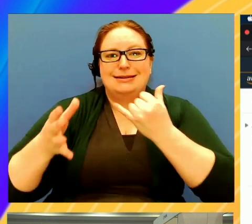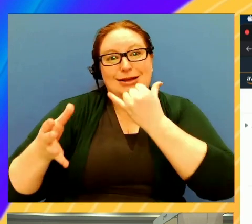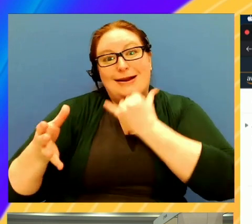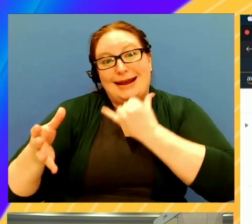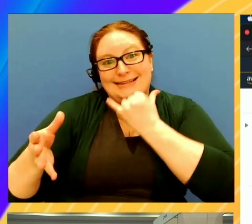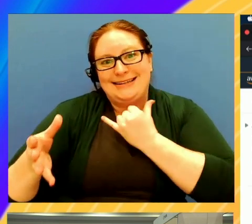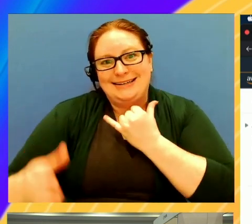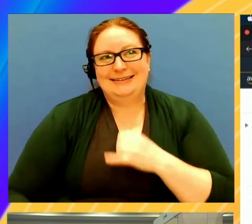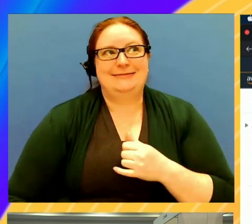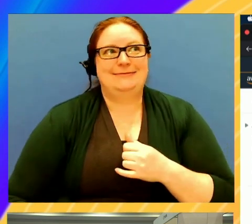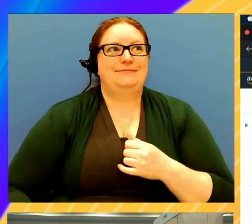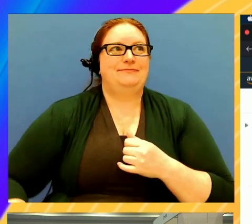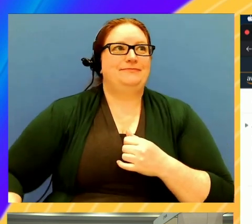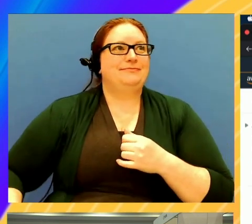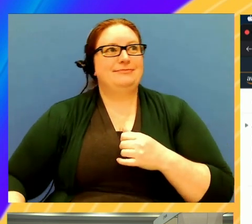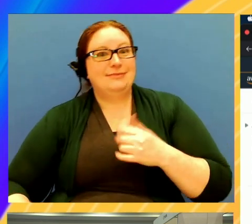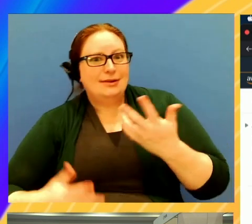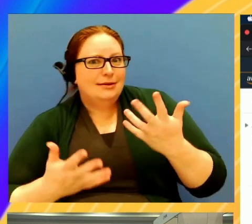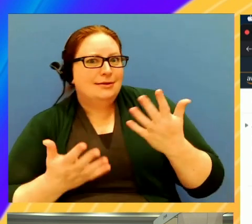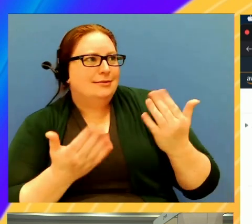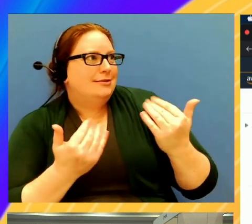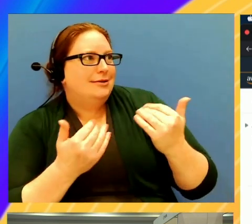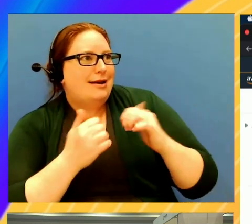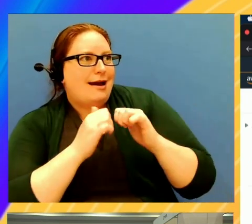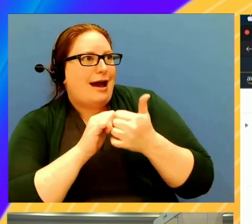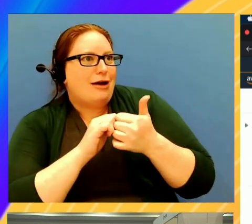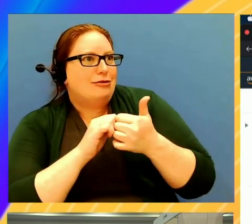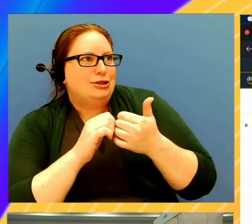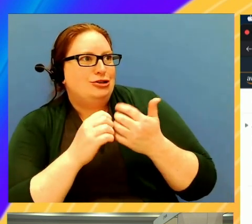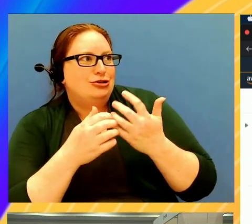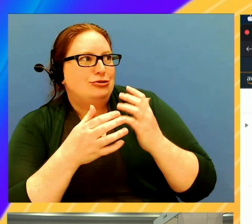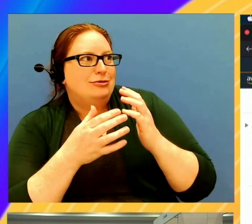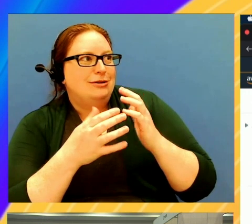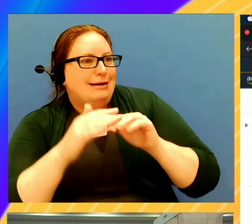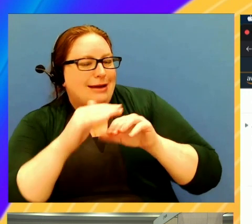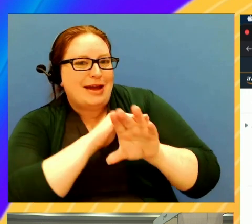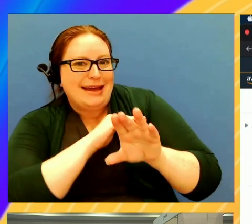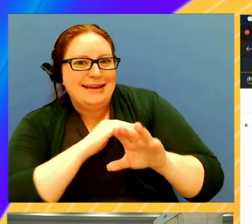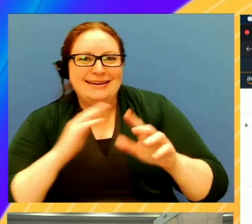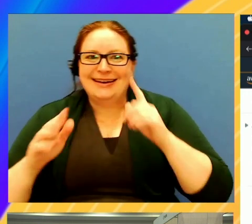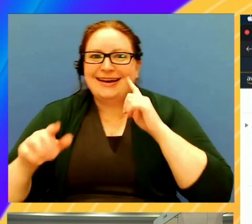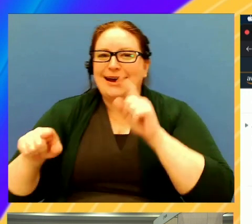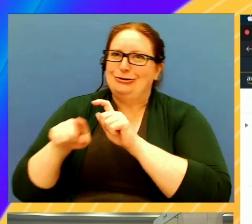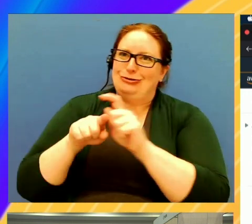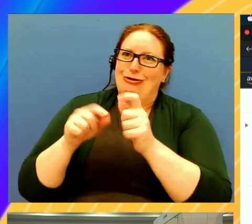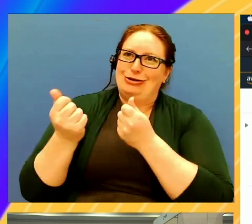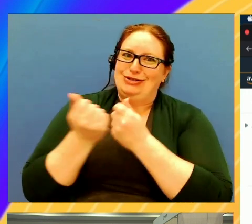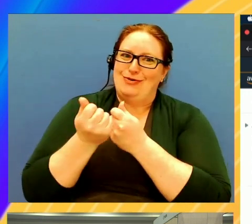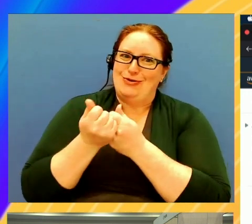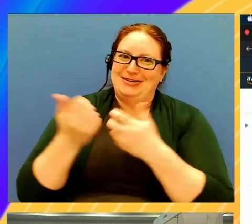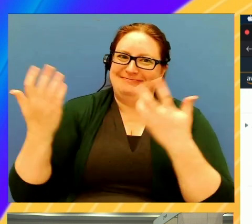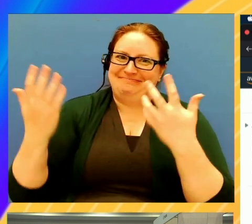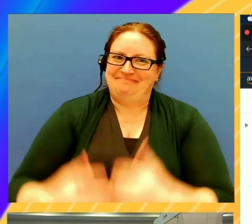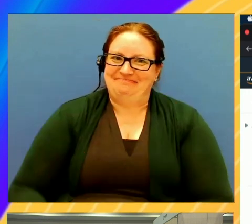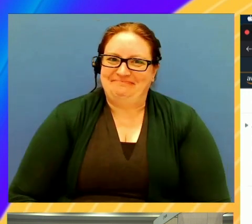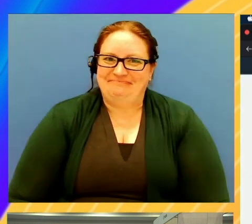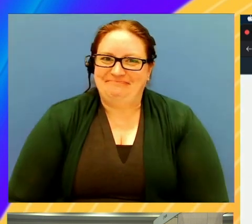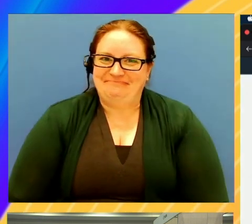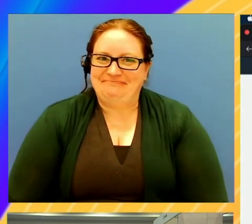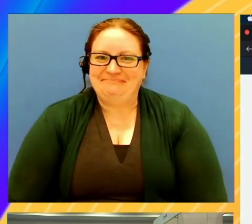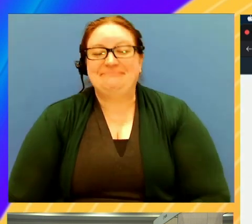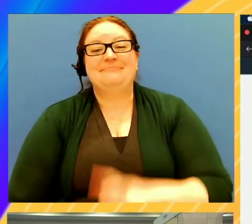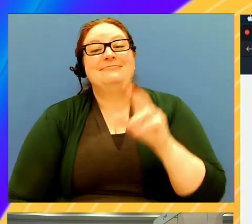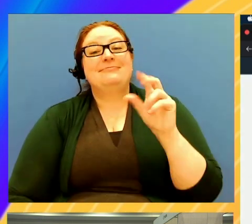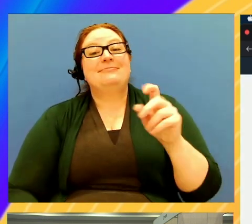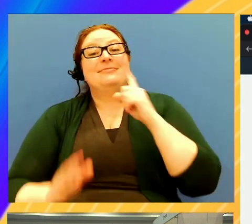Side story, how did you get out of it? I had to call support. Sense. Yeah. So just to show real quick,